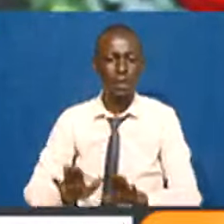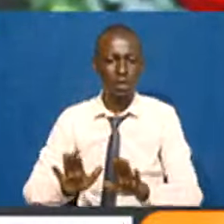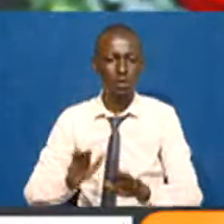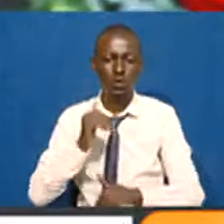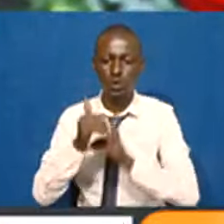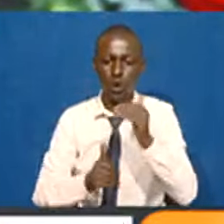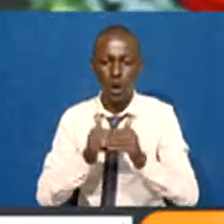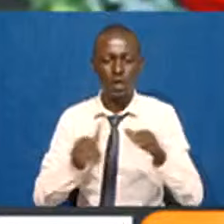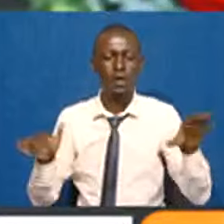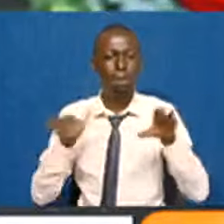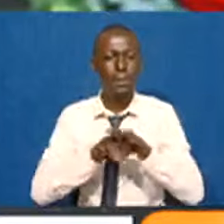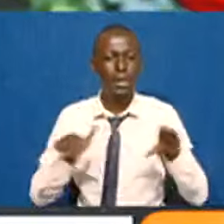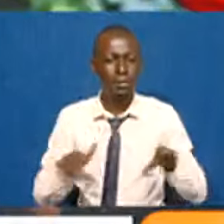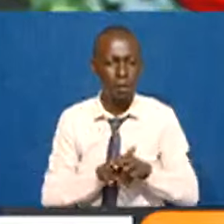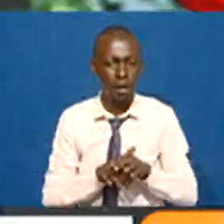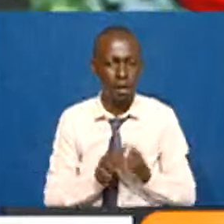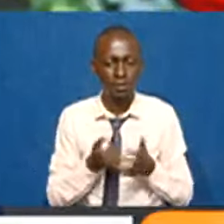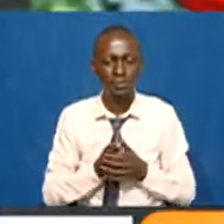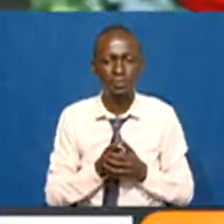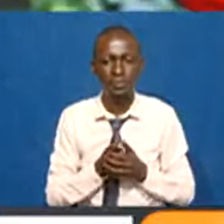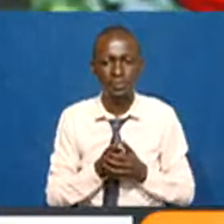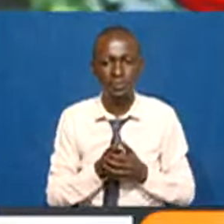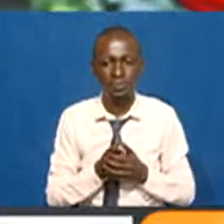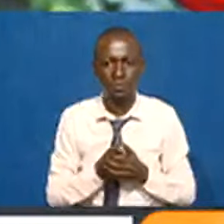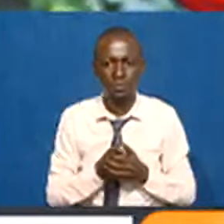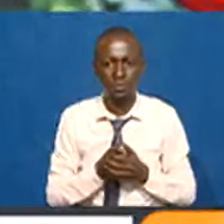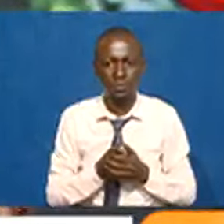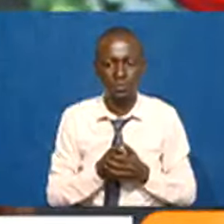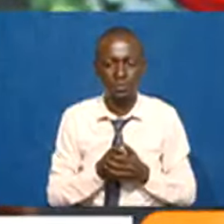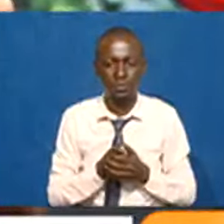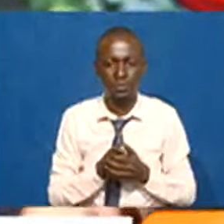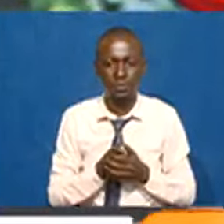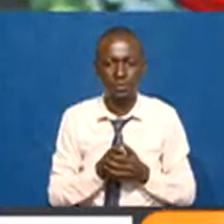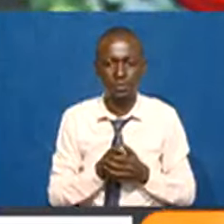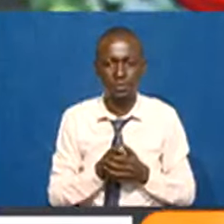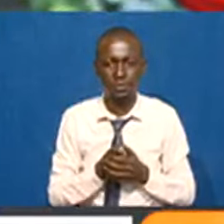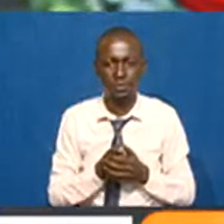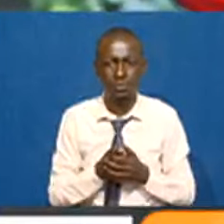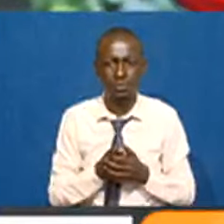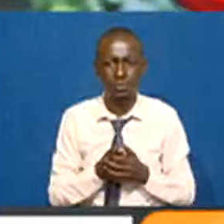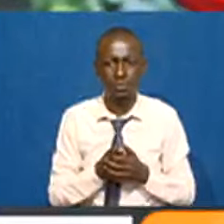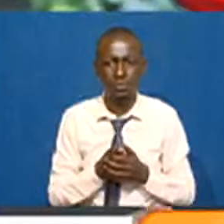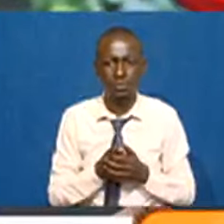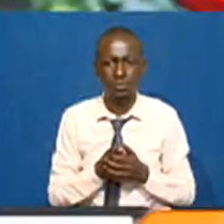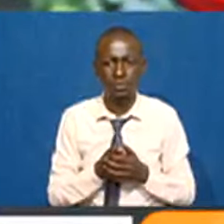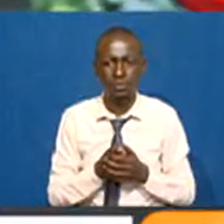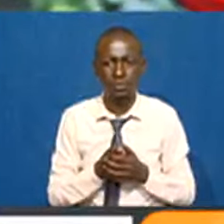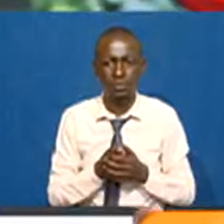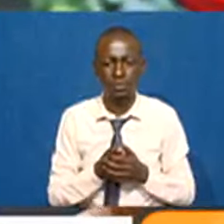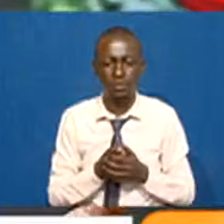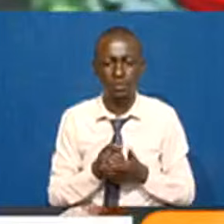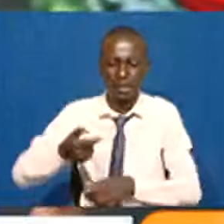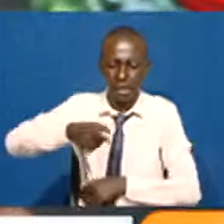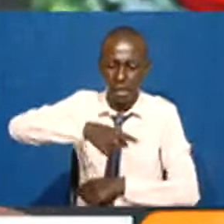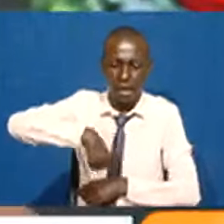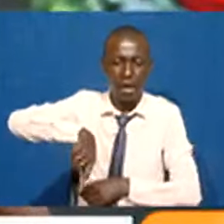members. And we cannot run away from that. Yeah. But having said so, we are aware